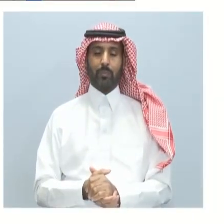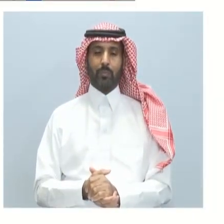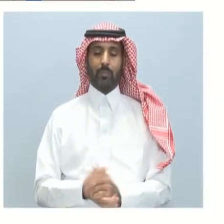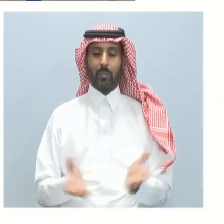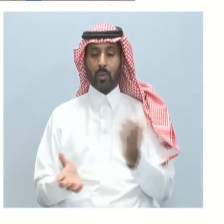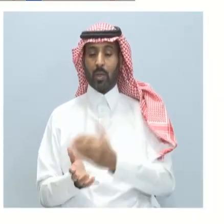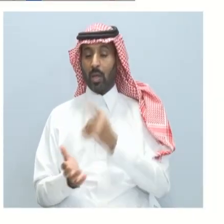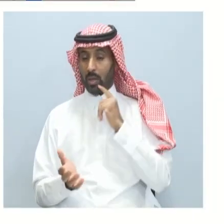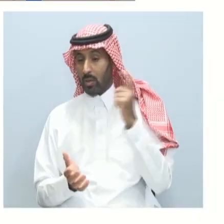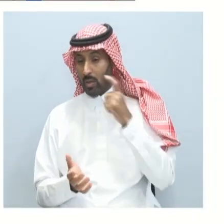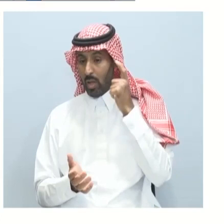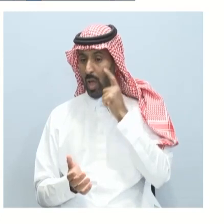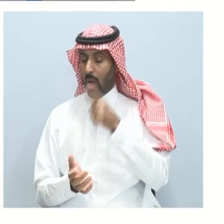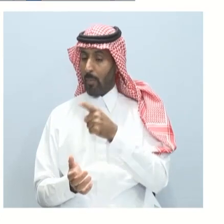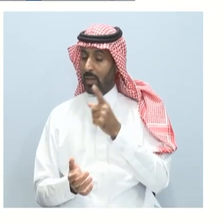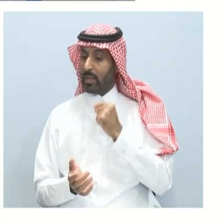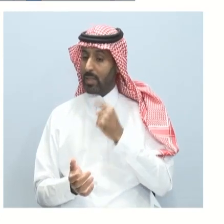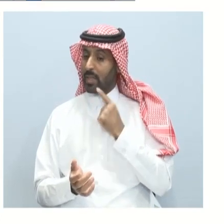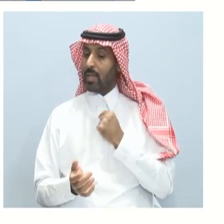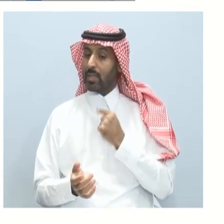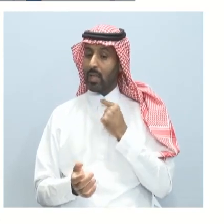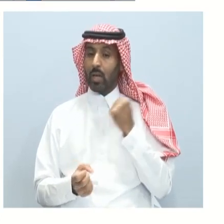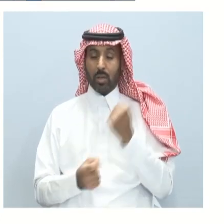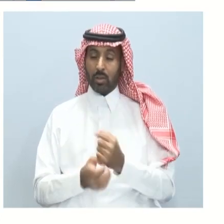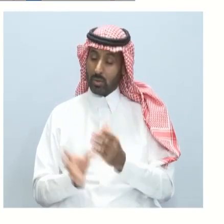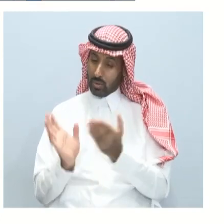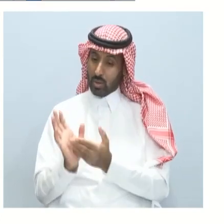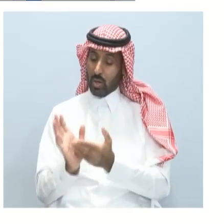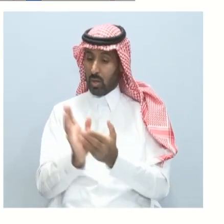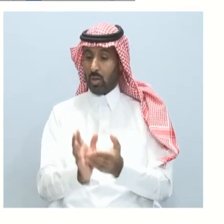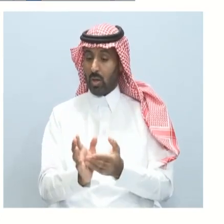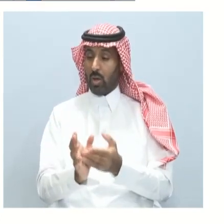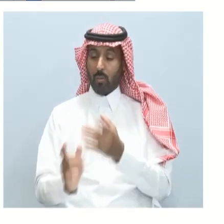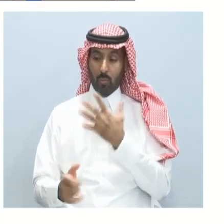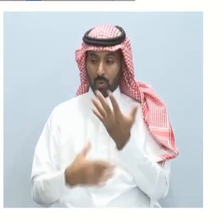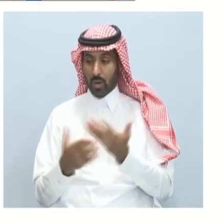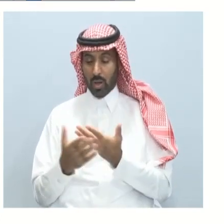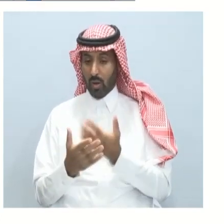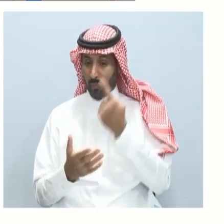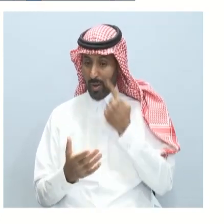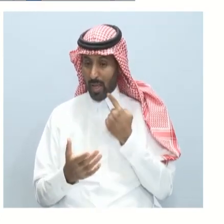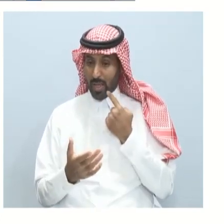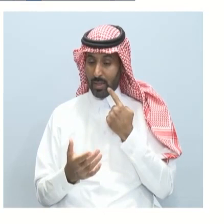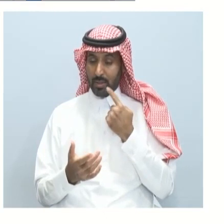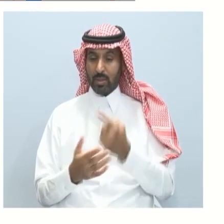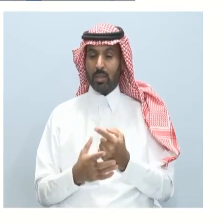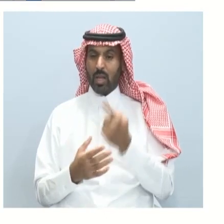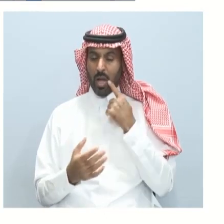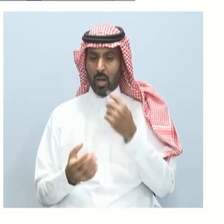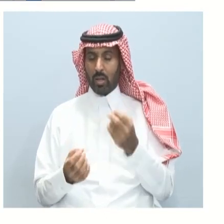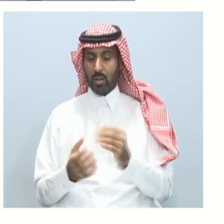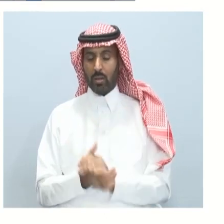We are going to also think about their needs and the things they offer, their attitude to life, typical incidents, and